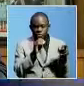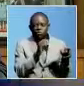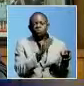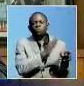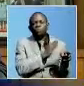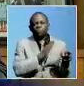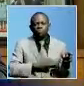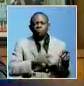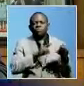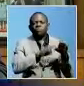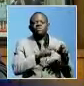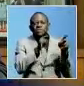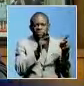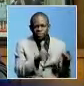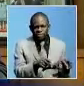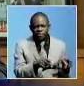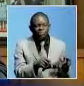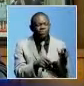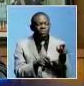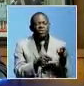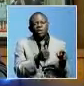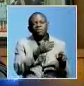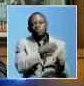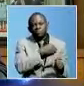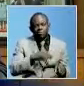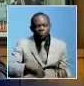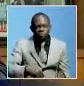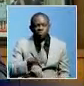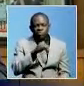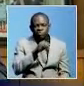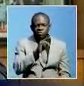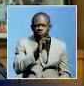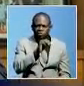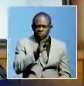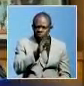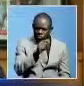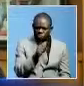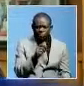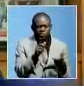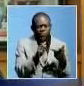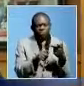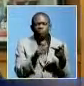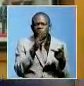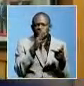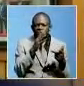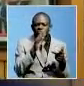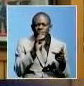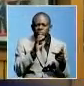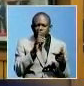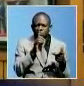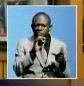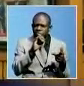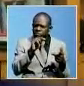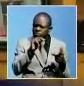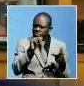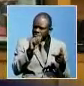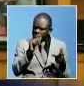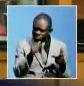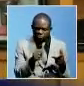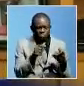are Mrs. Chikonjiwe Mumba, Ms. Edna Mudenda, Mr. Emmanuel